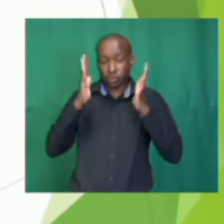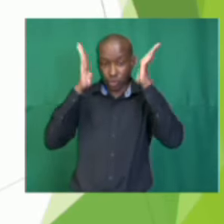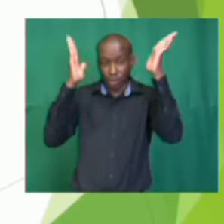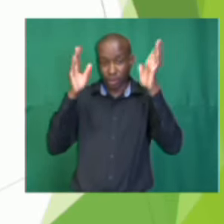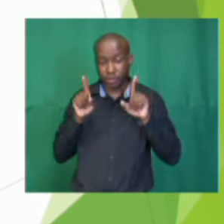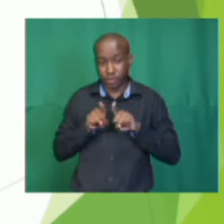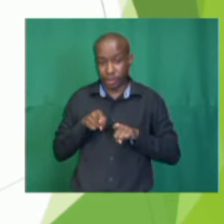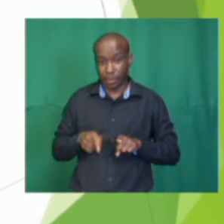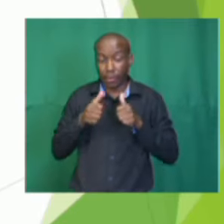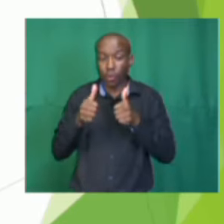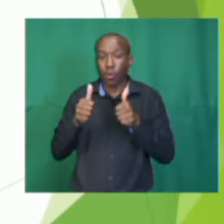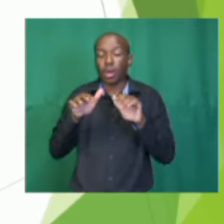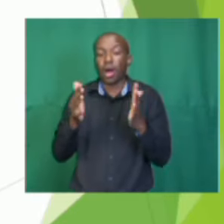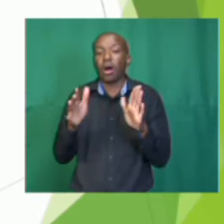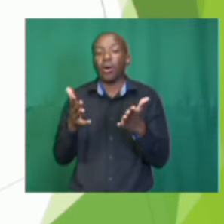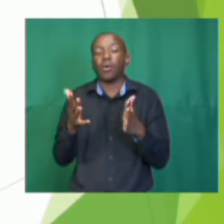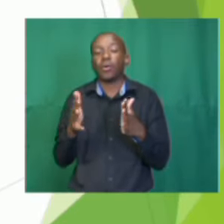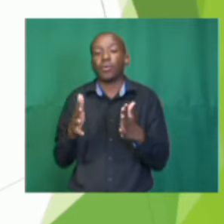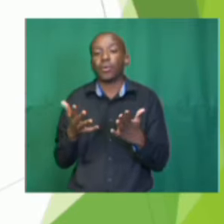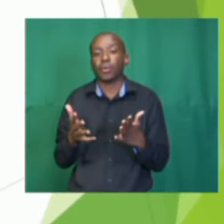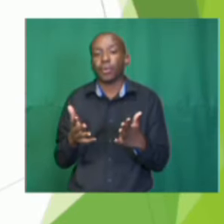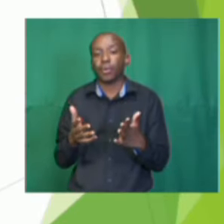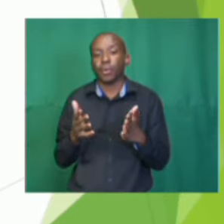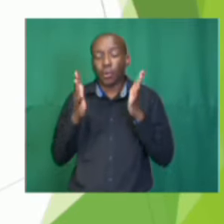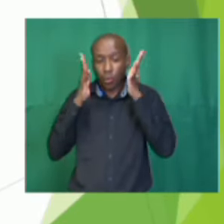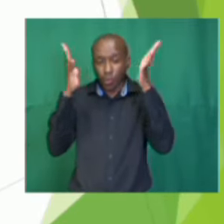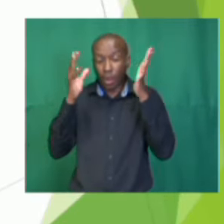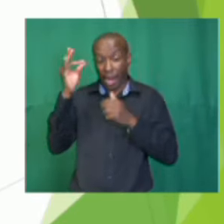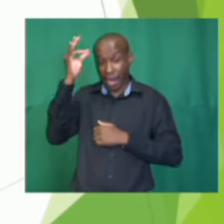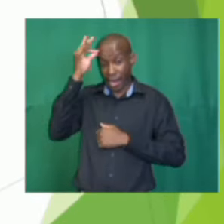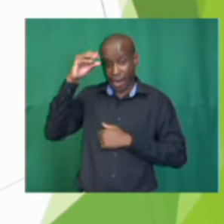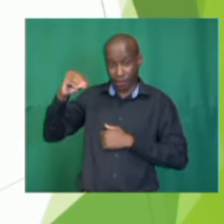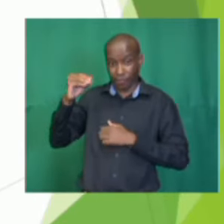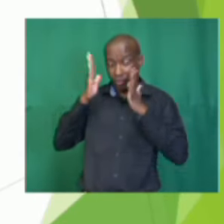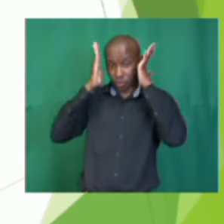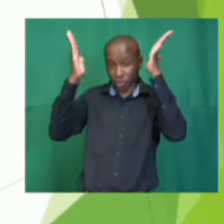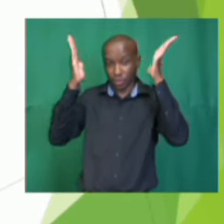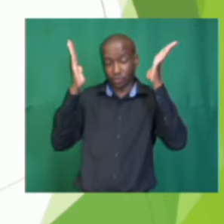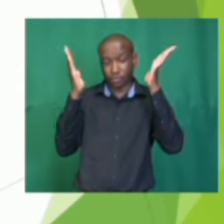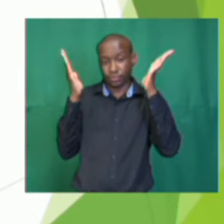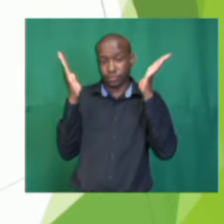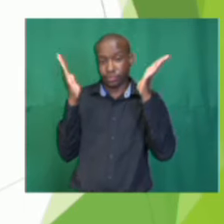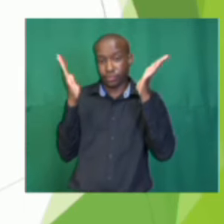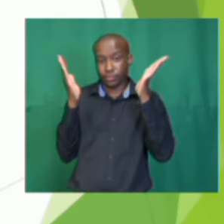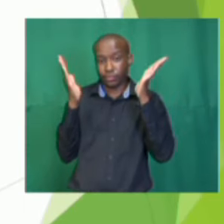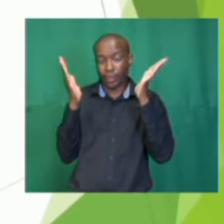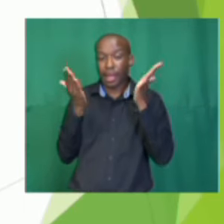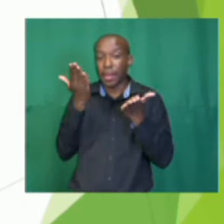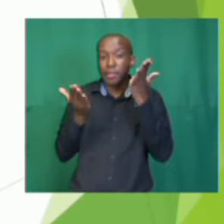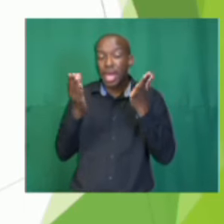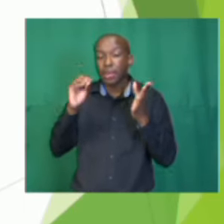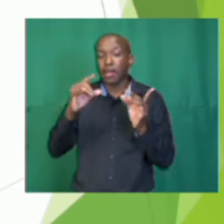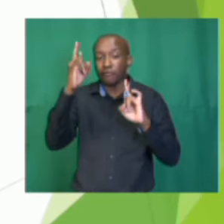Swaziland. It's good that we are ruled by a king, and we know that whenever there are